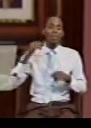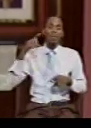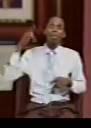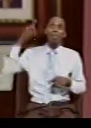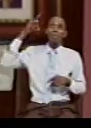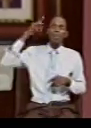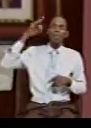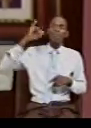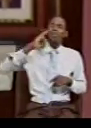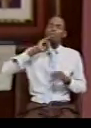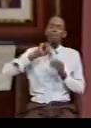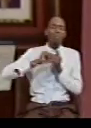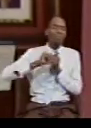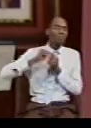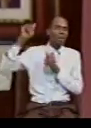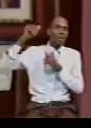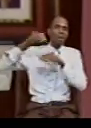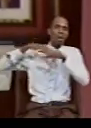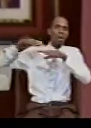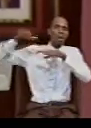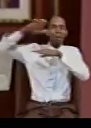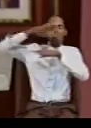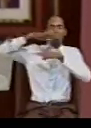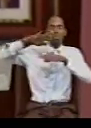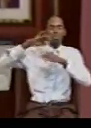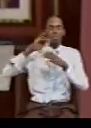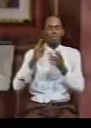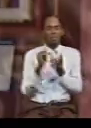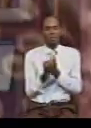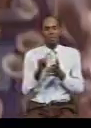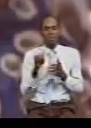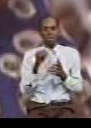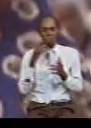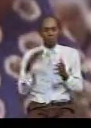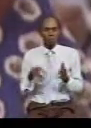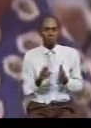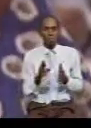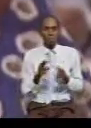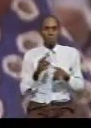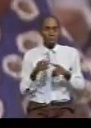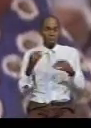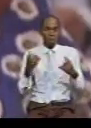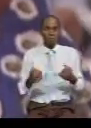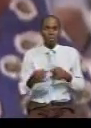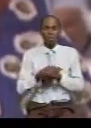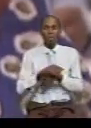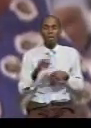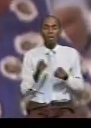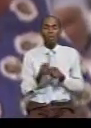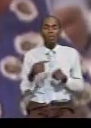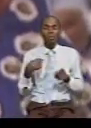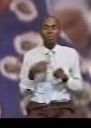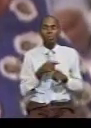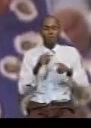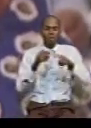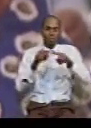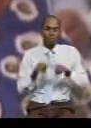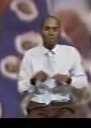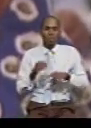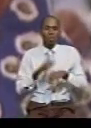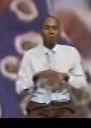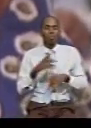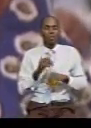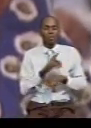beyond that arrow. From today, as you wait upon the Lord, every arrow that is thrown at you from